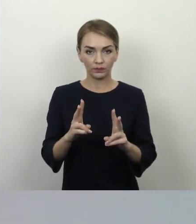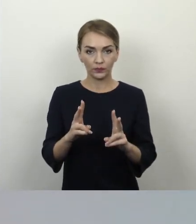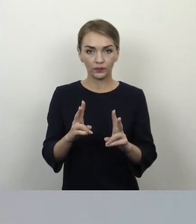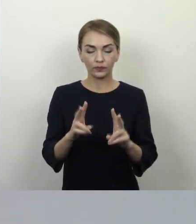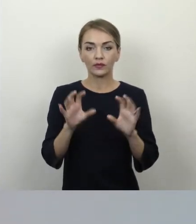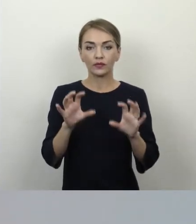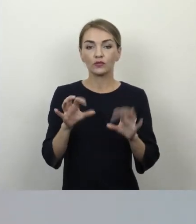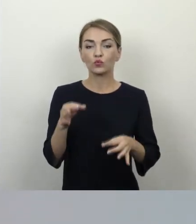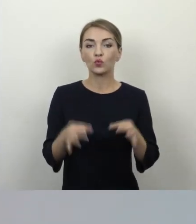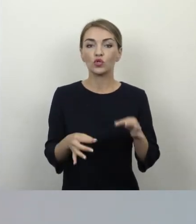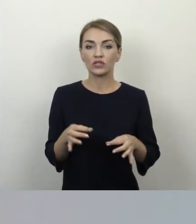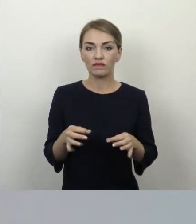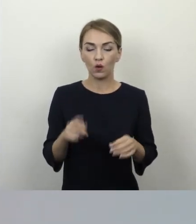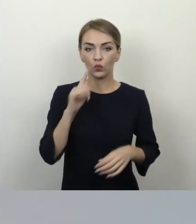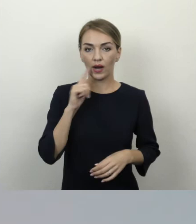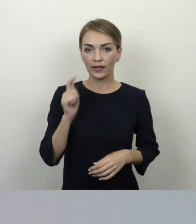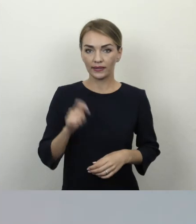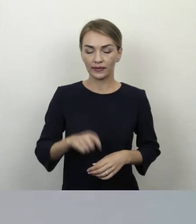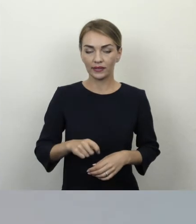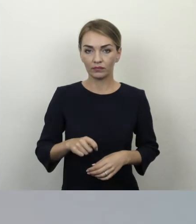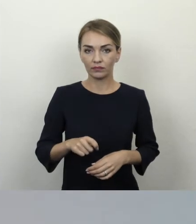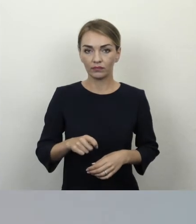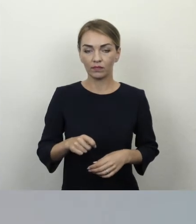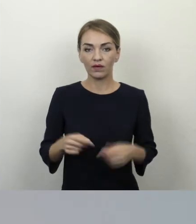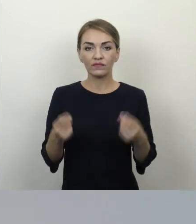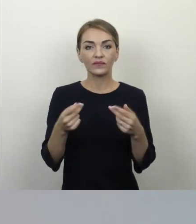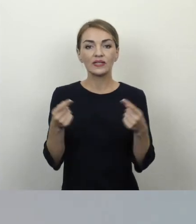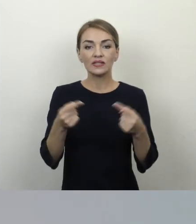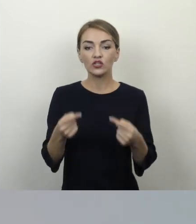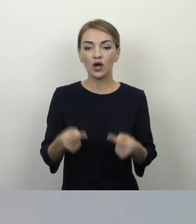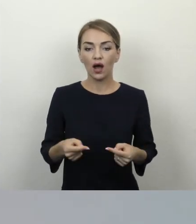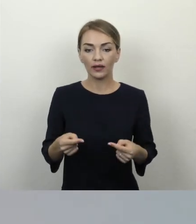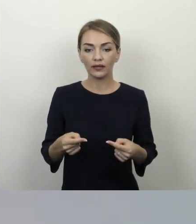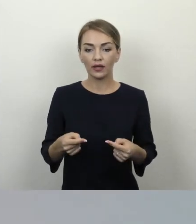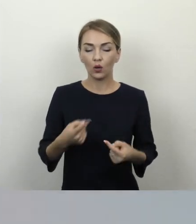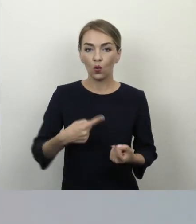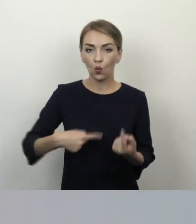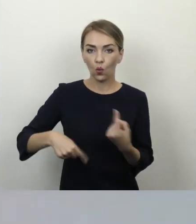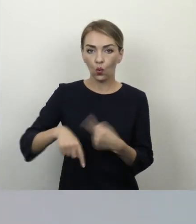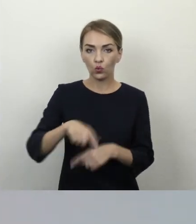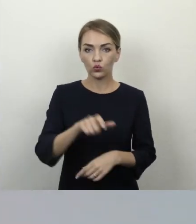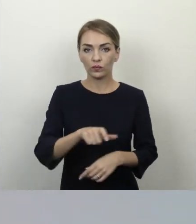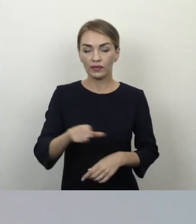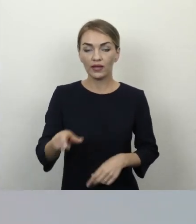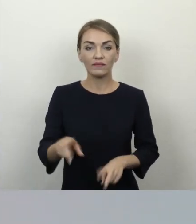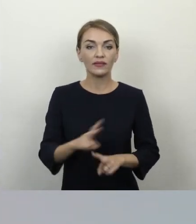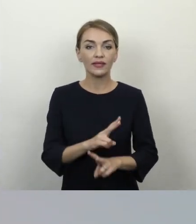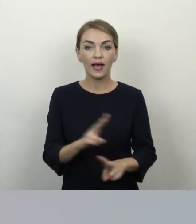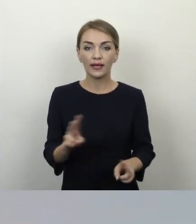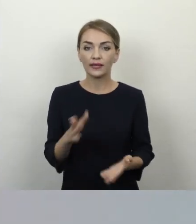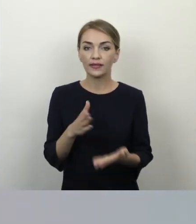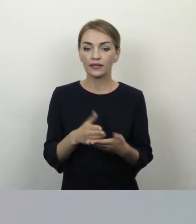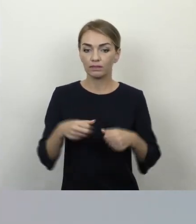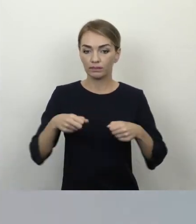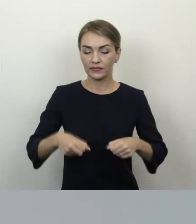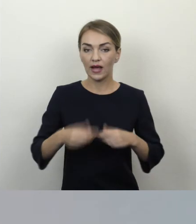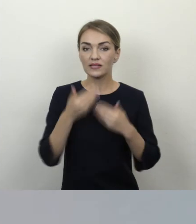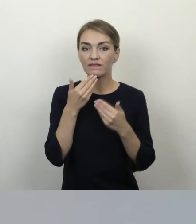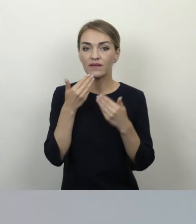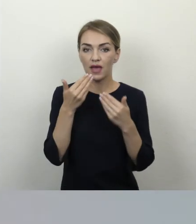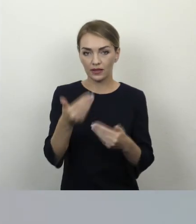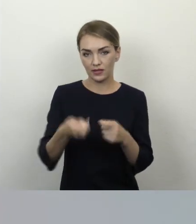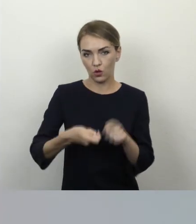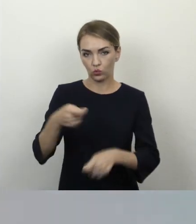right, the process of appeals. The Code of Administrative Law of Ukraine identifies the range of subjects who have the